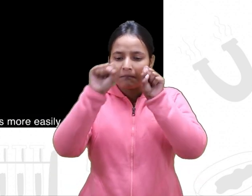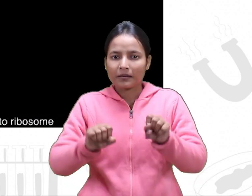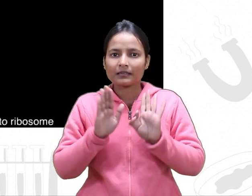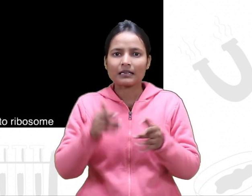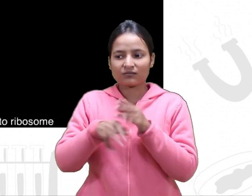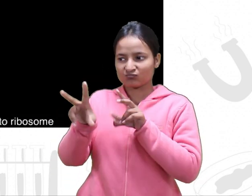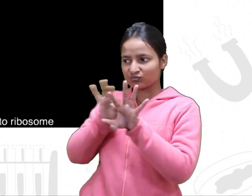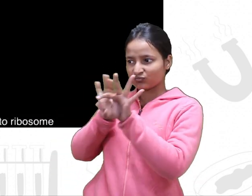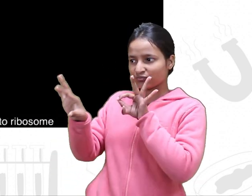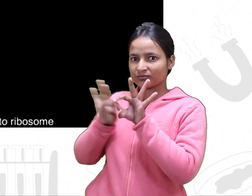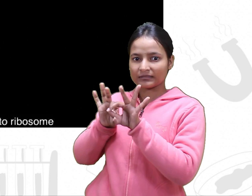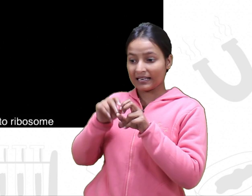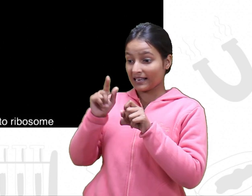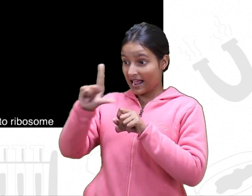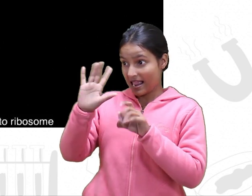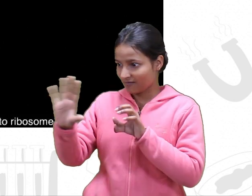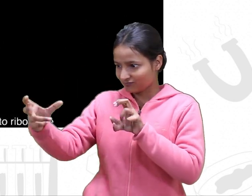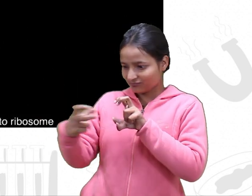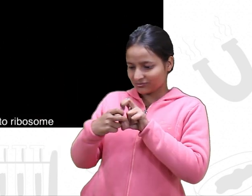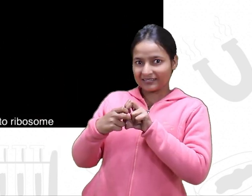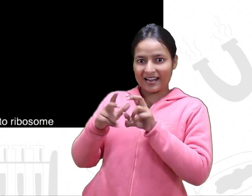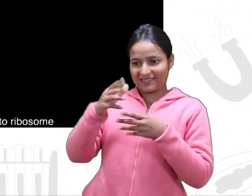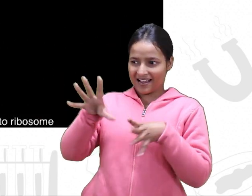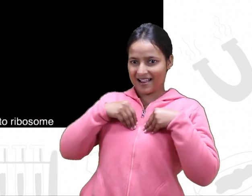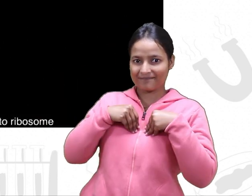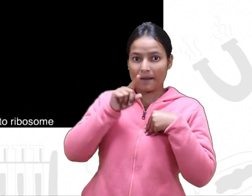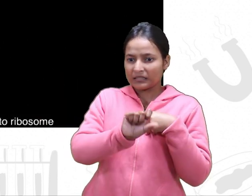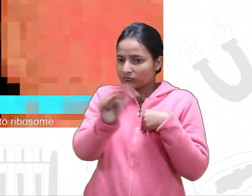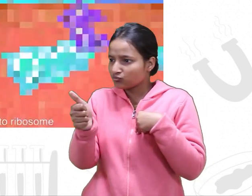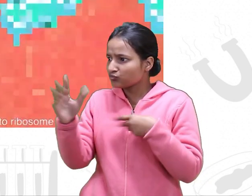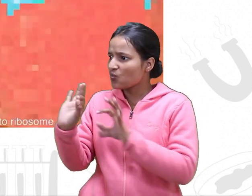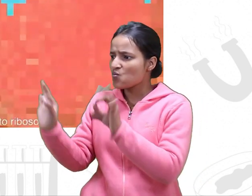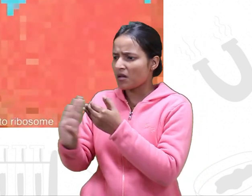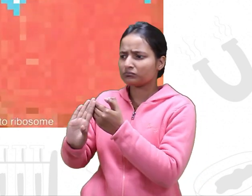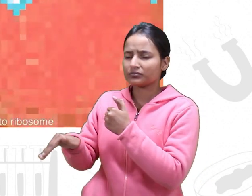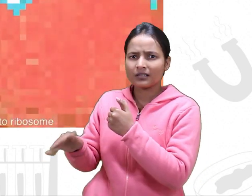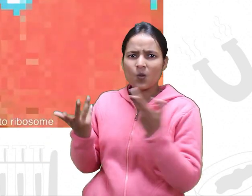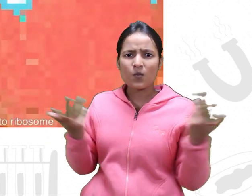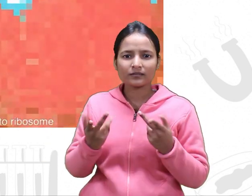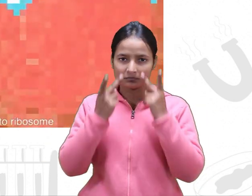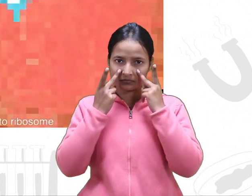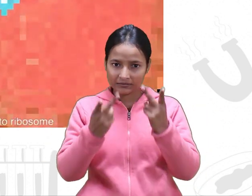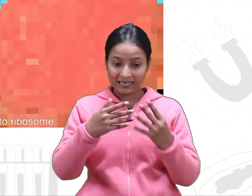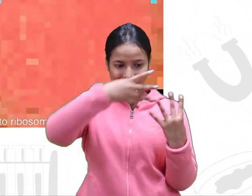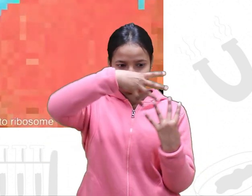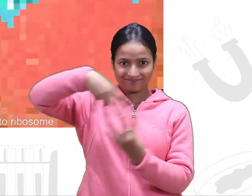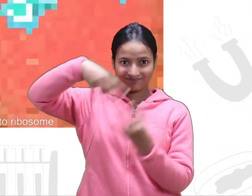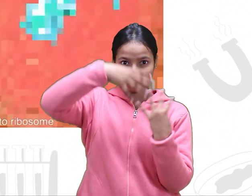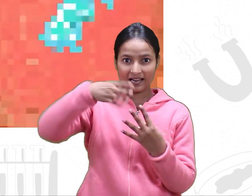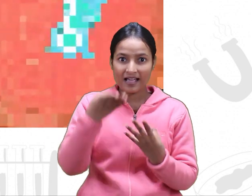easily. It starts with tRNA binding to an L amino acid, which with help of other enzymes goes